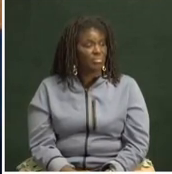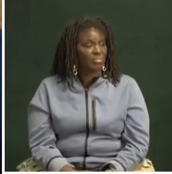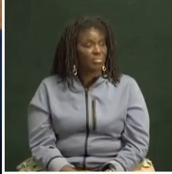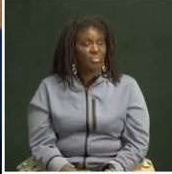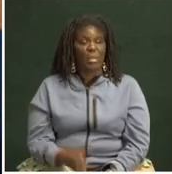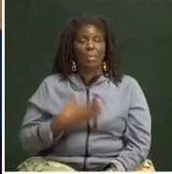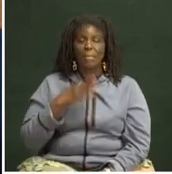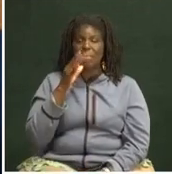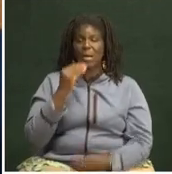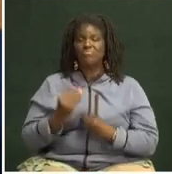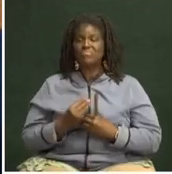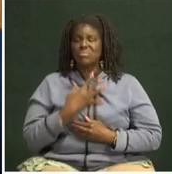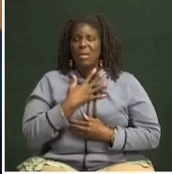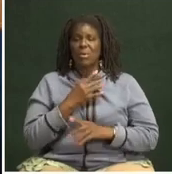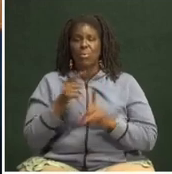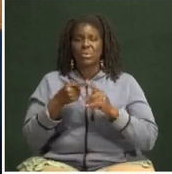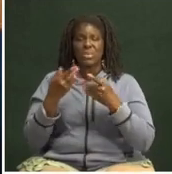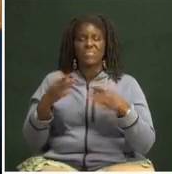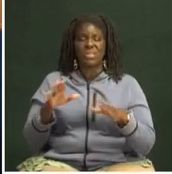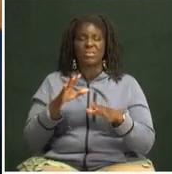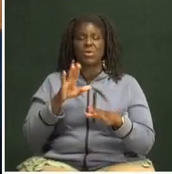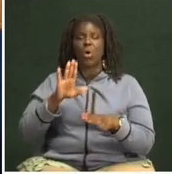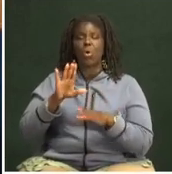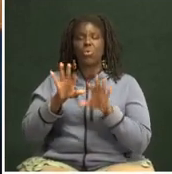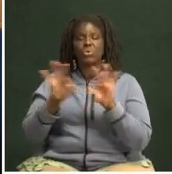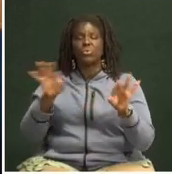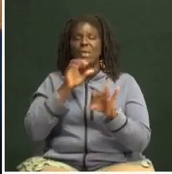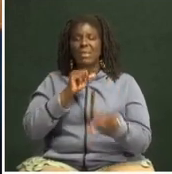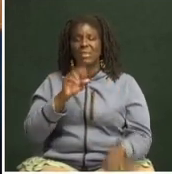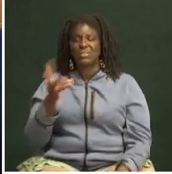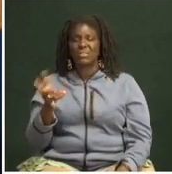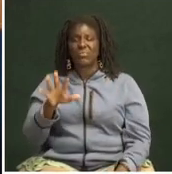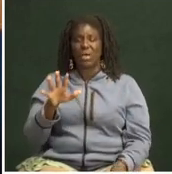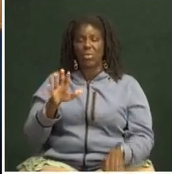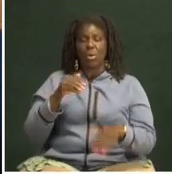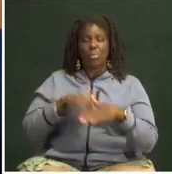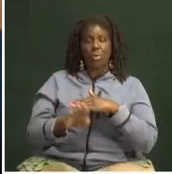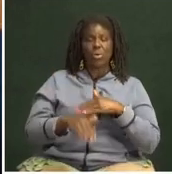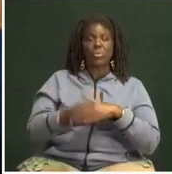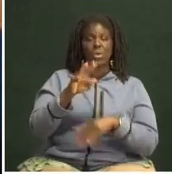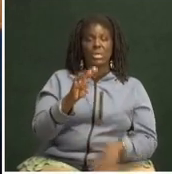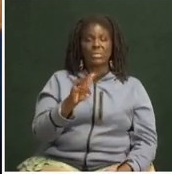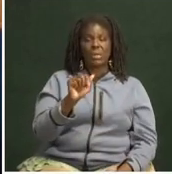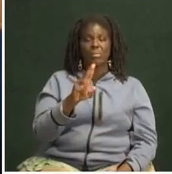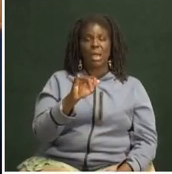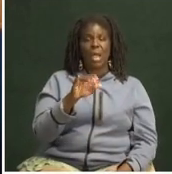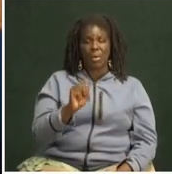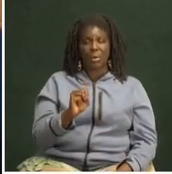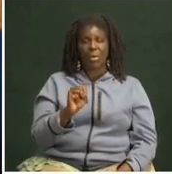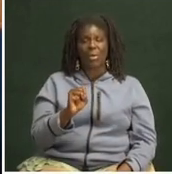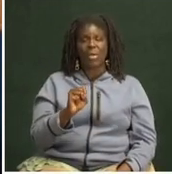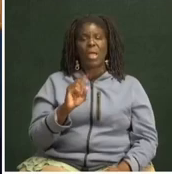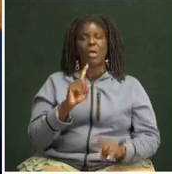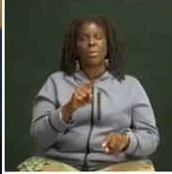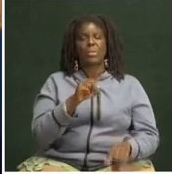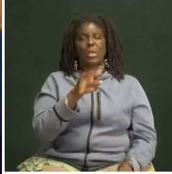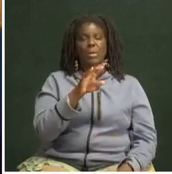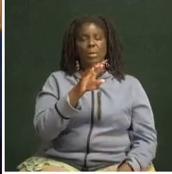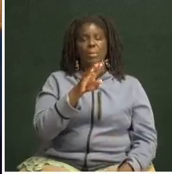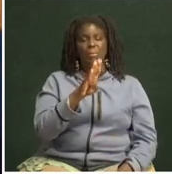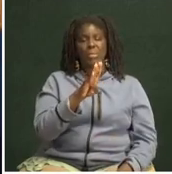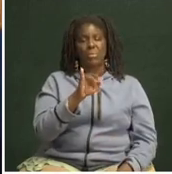My mom inspired me when she finished her degree at age 65. She was born and raised on Maui and attended BYU Hawaii in